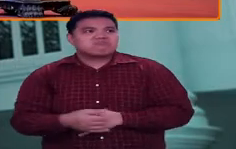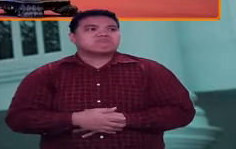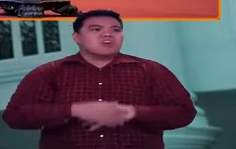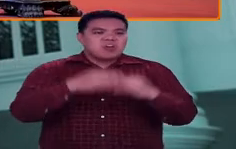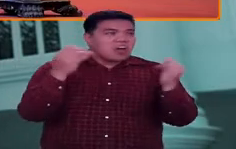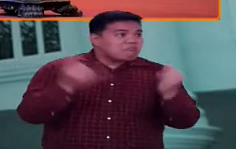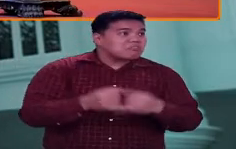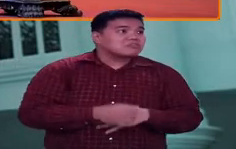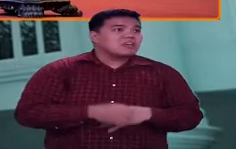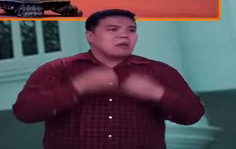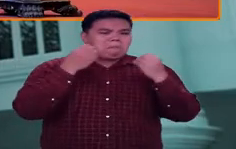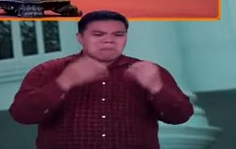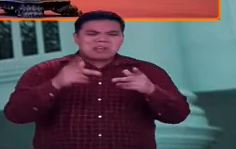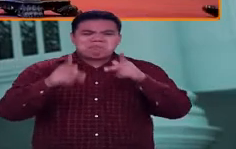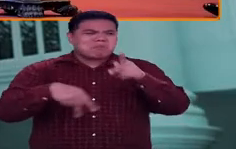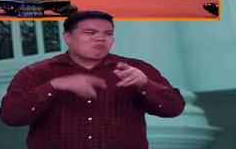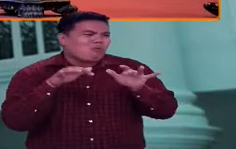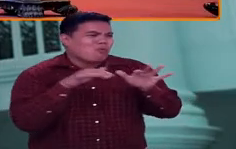Many people are